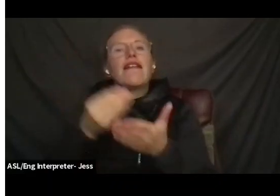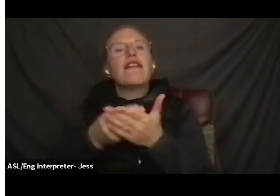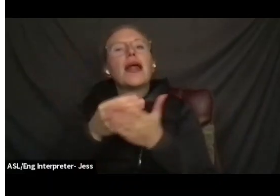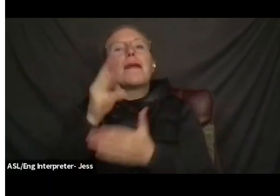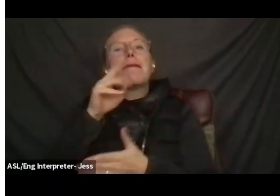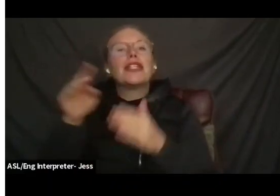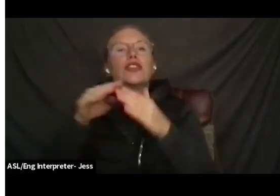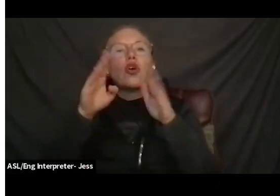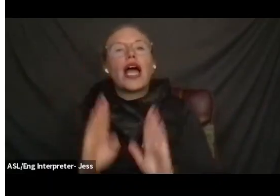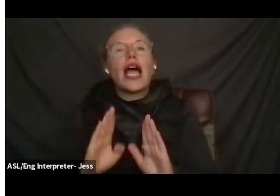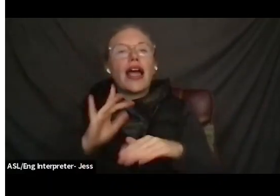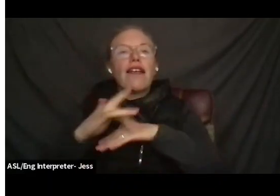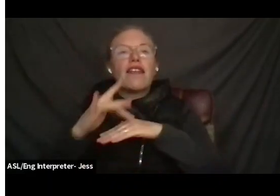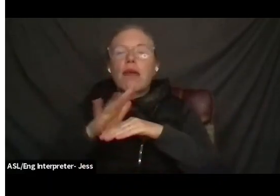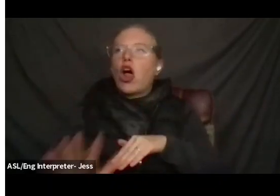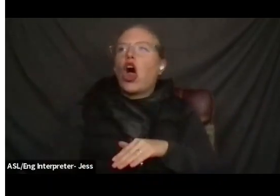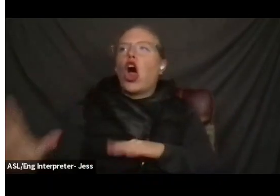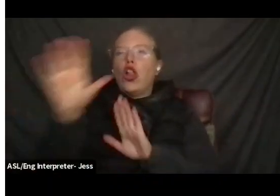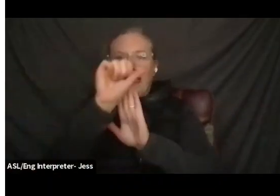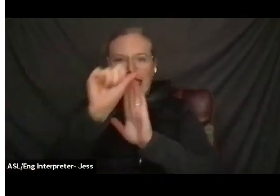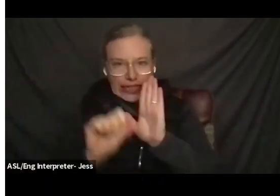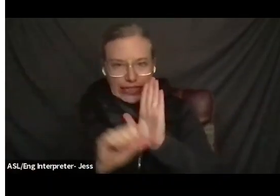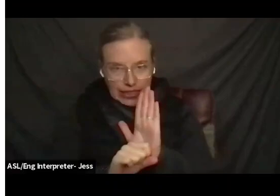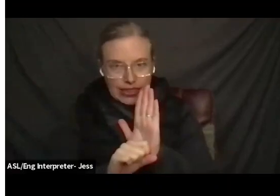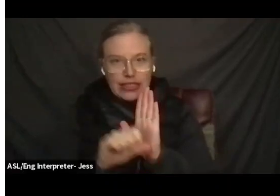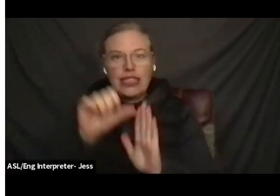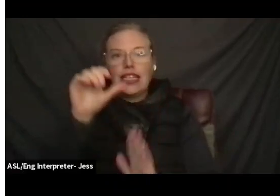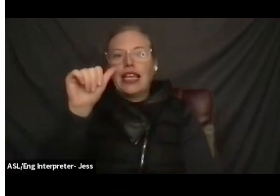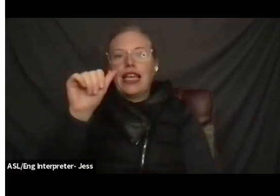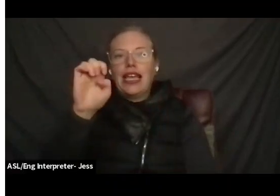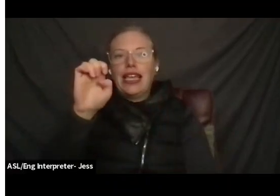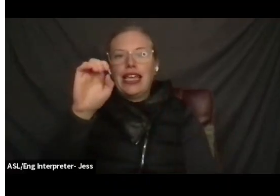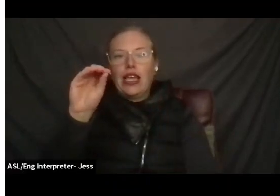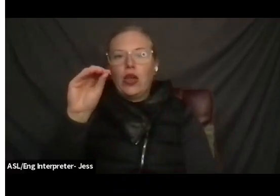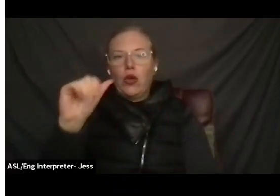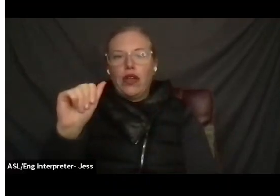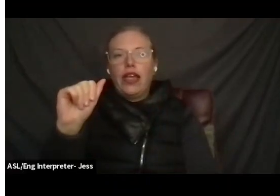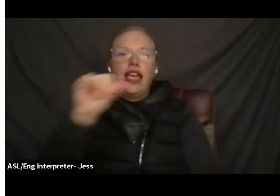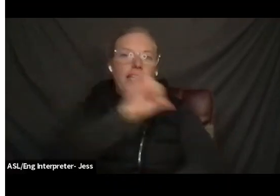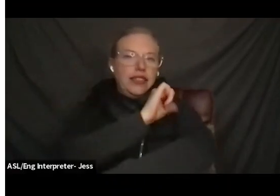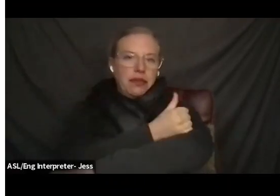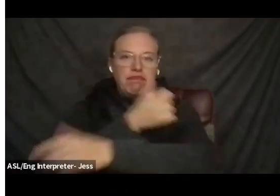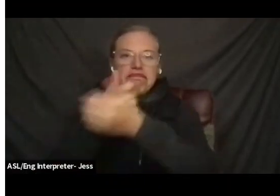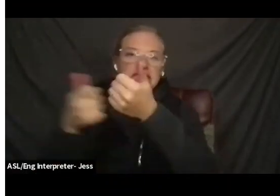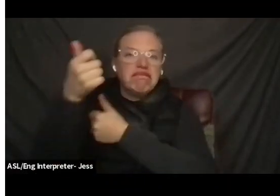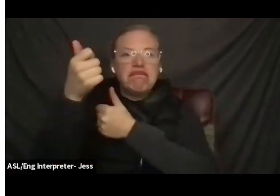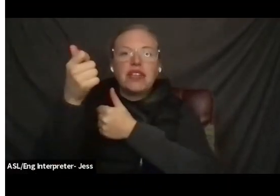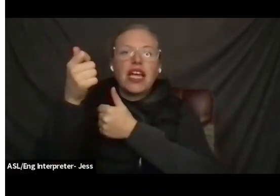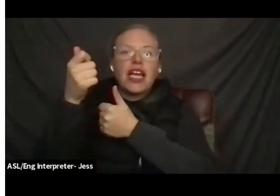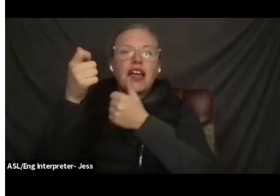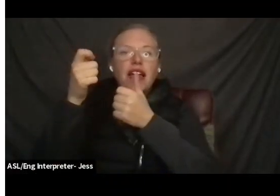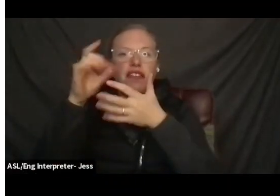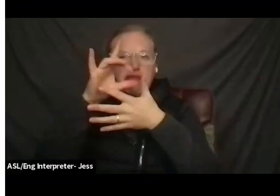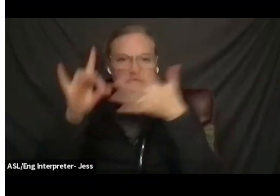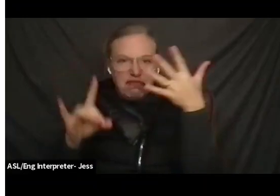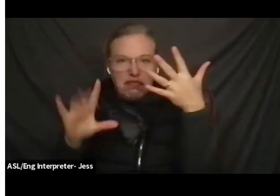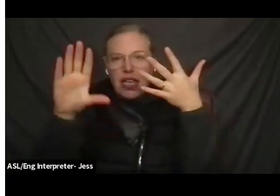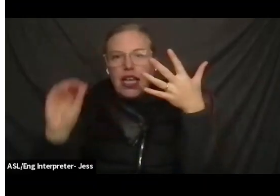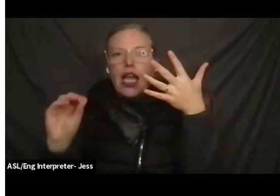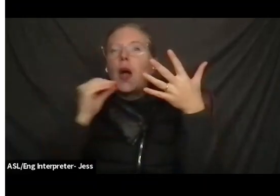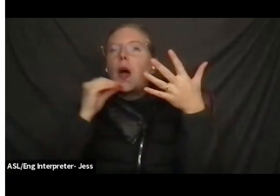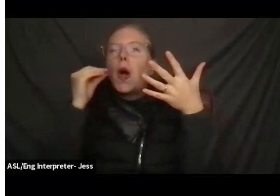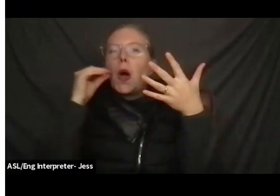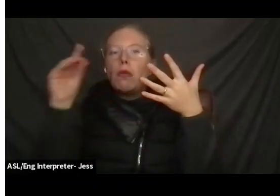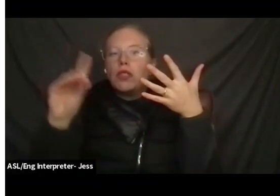and they're available throughout the state. AEOA is the administrator in the counties I mentioned. Homeowners within the city of Duluth